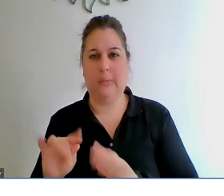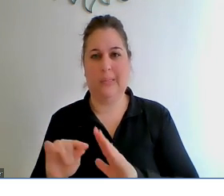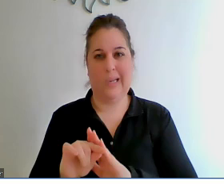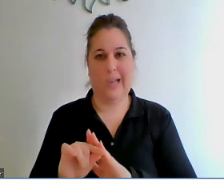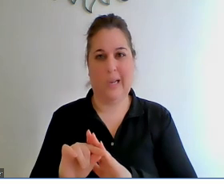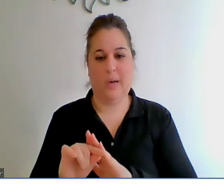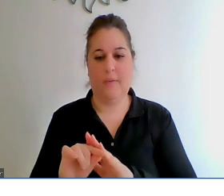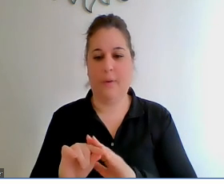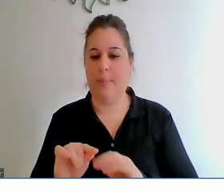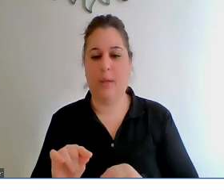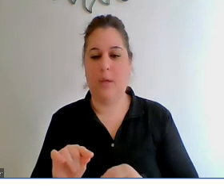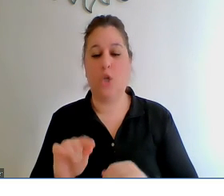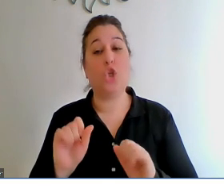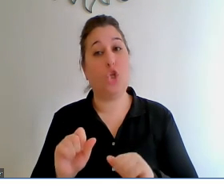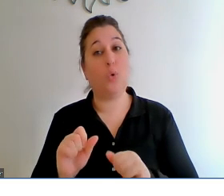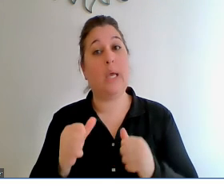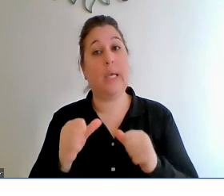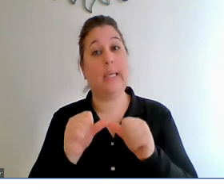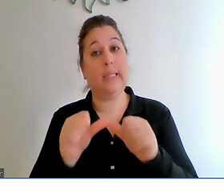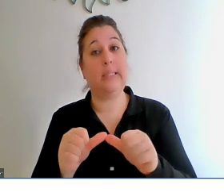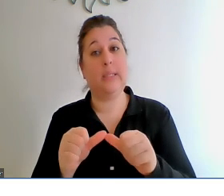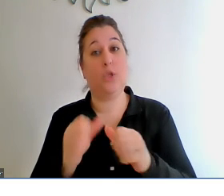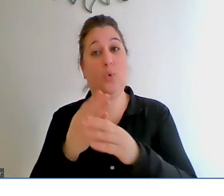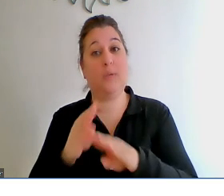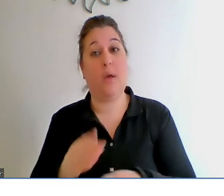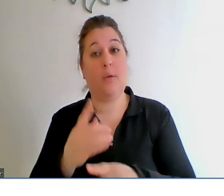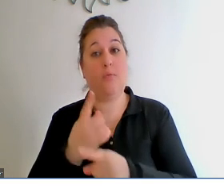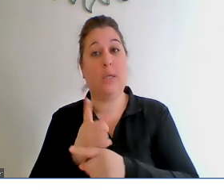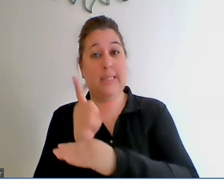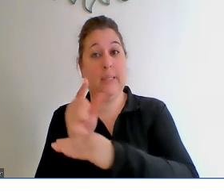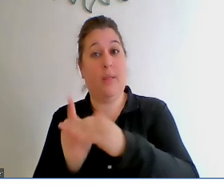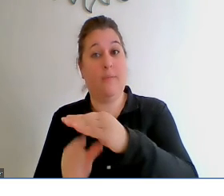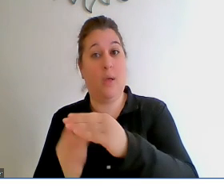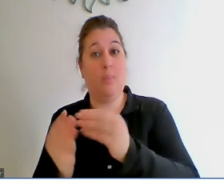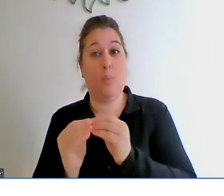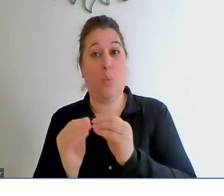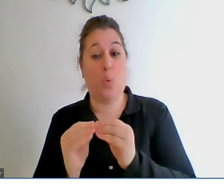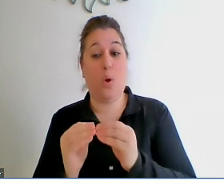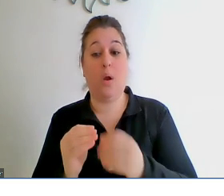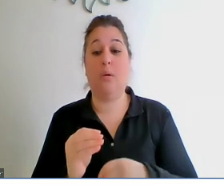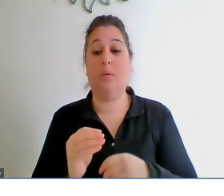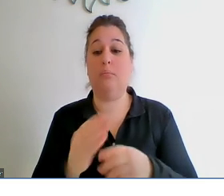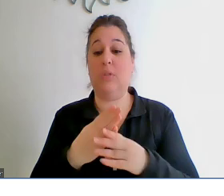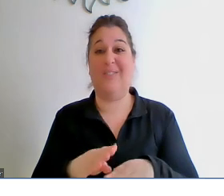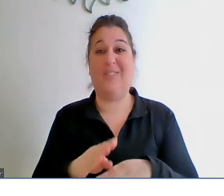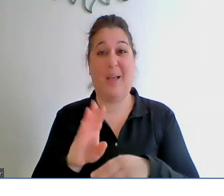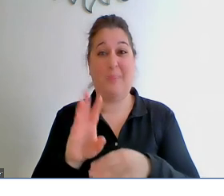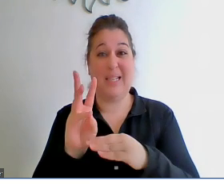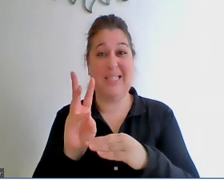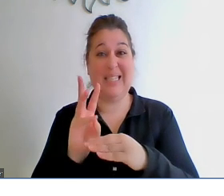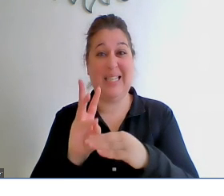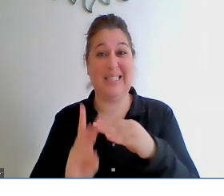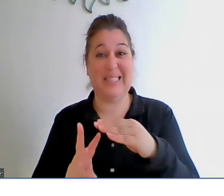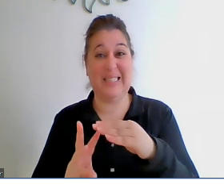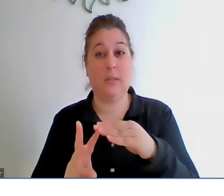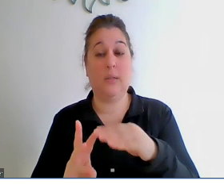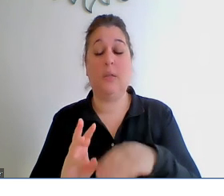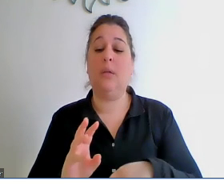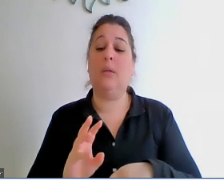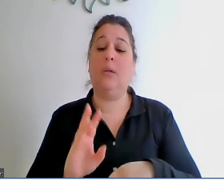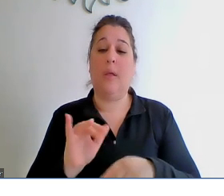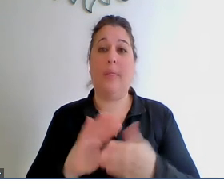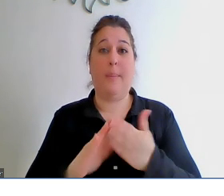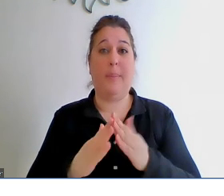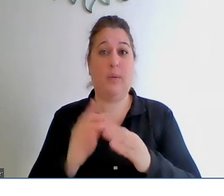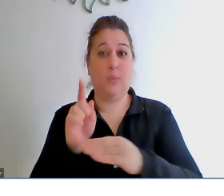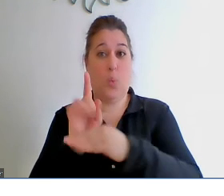Okay, we get 1/8. But don't forget that there was a negative there, so it should be negative. But where do we put